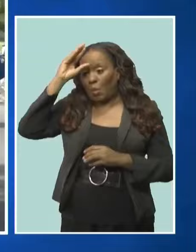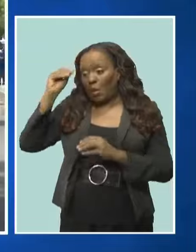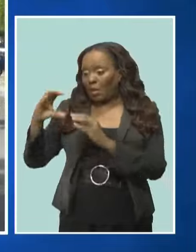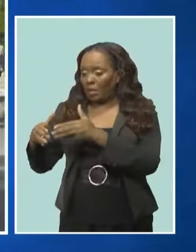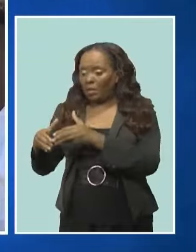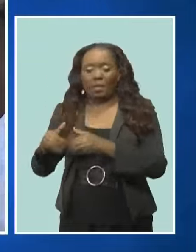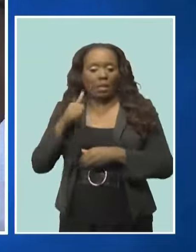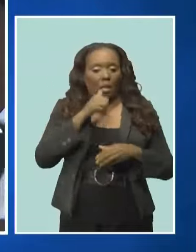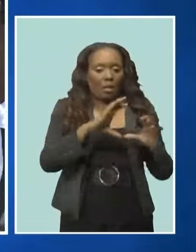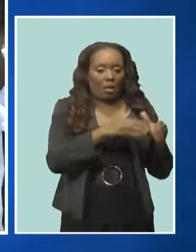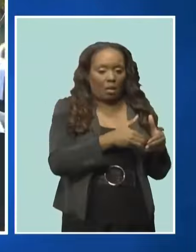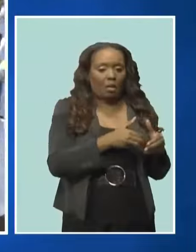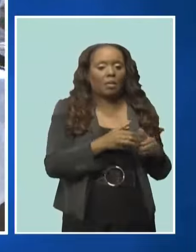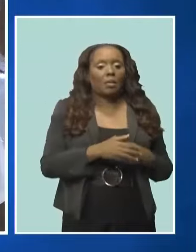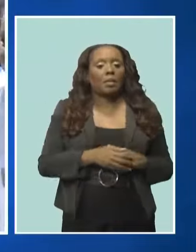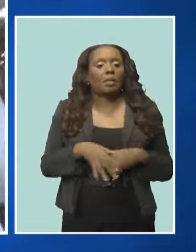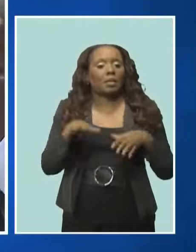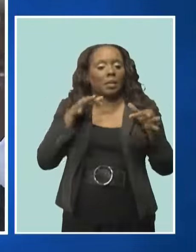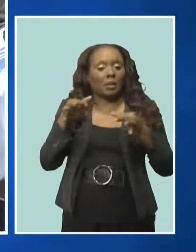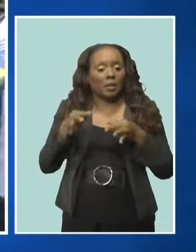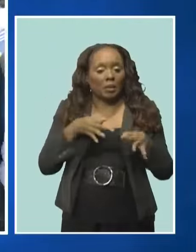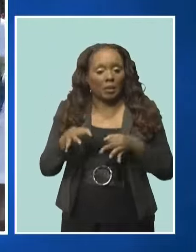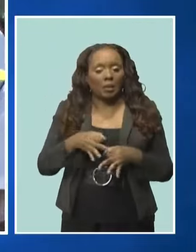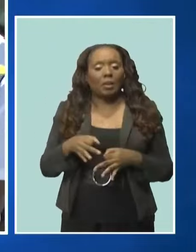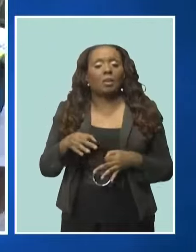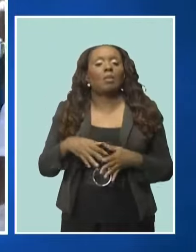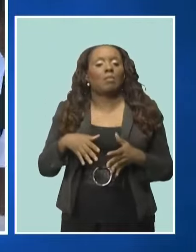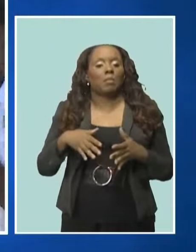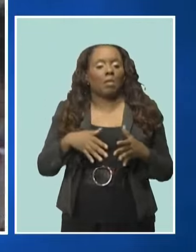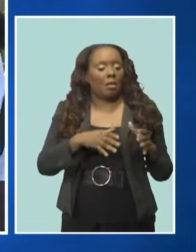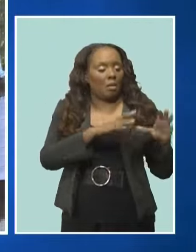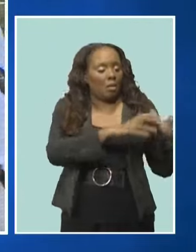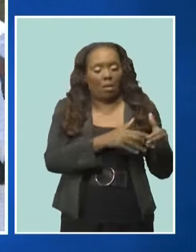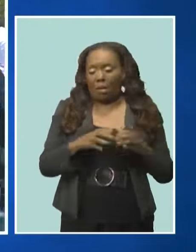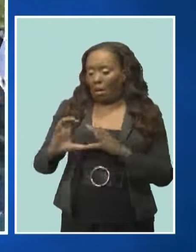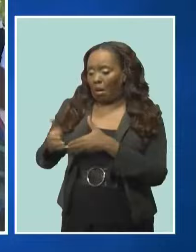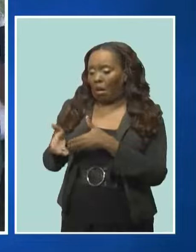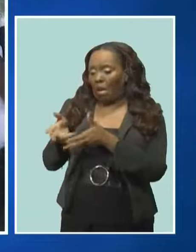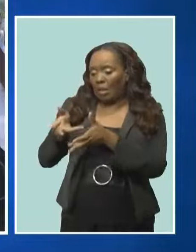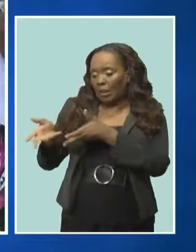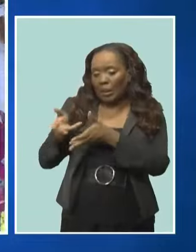the girls in another. He explains that during these sessions, students